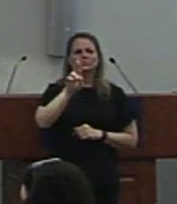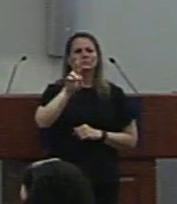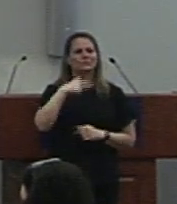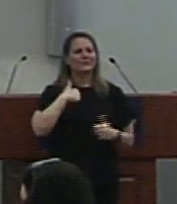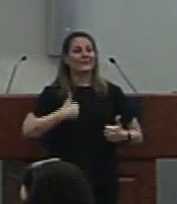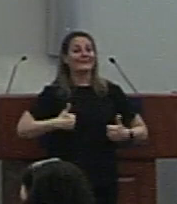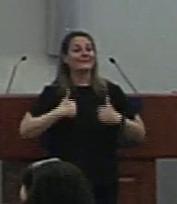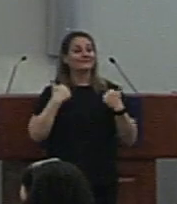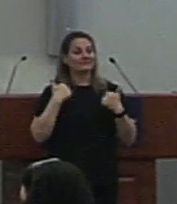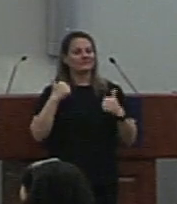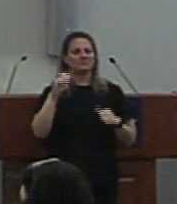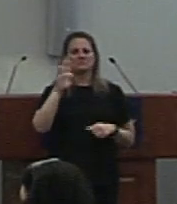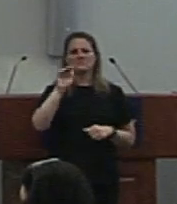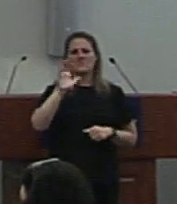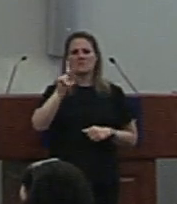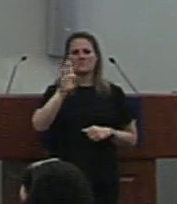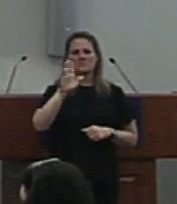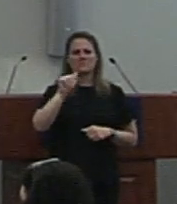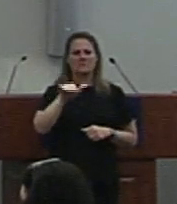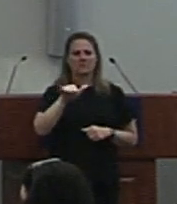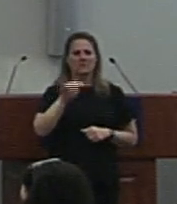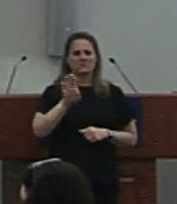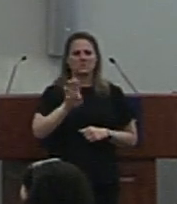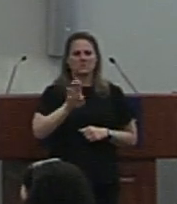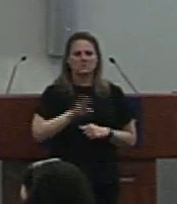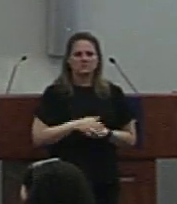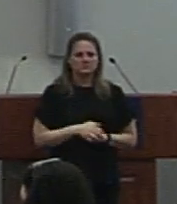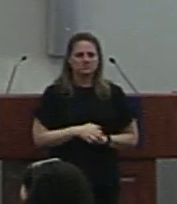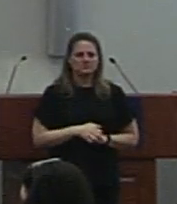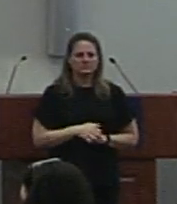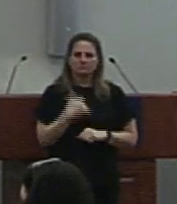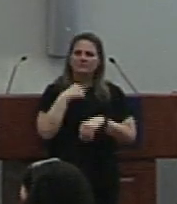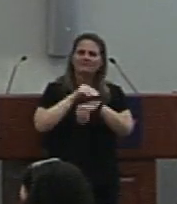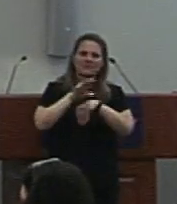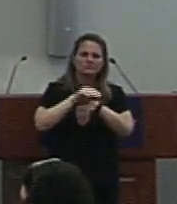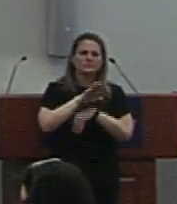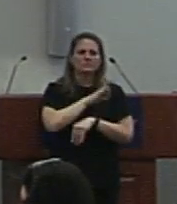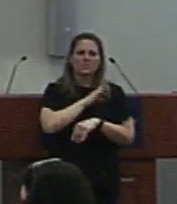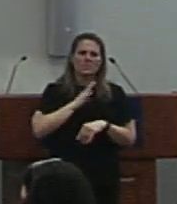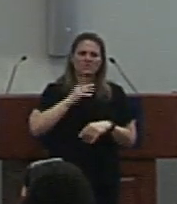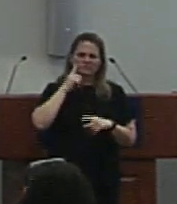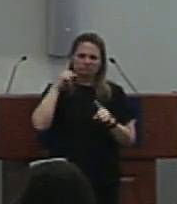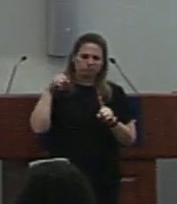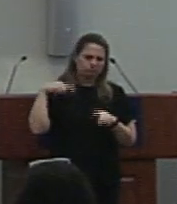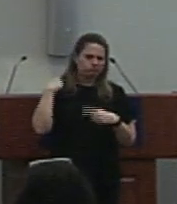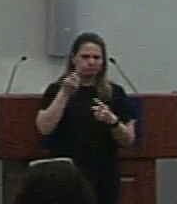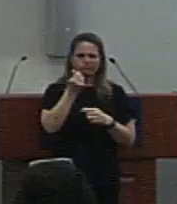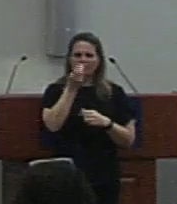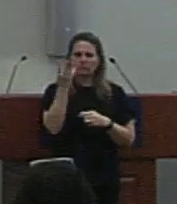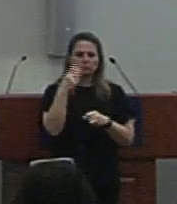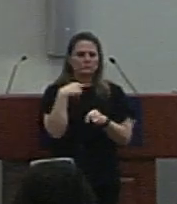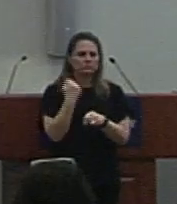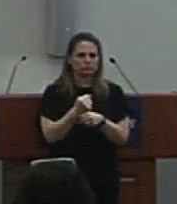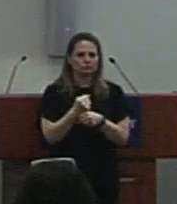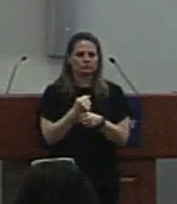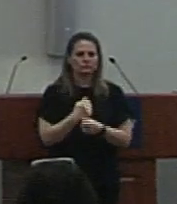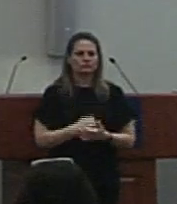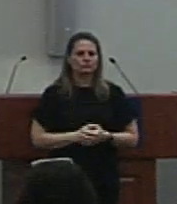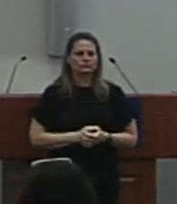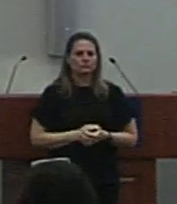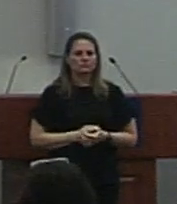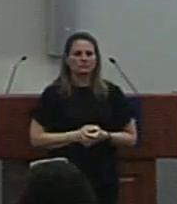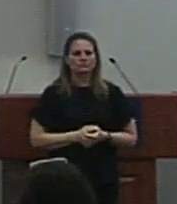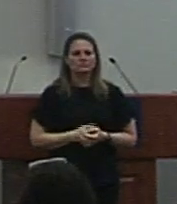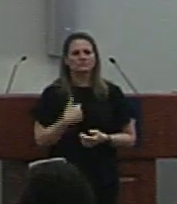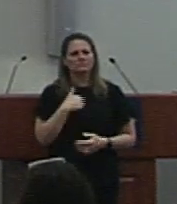enjoyed working with this group that, as you can see, represent a cross-section of